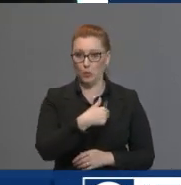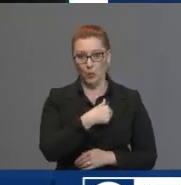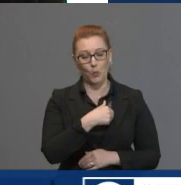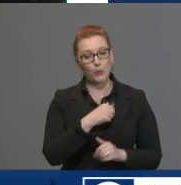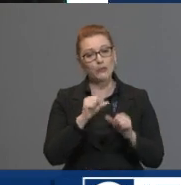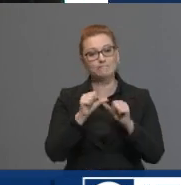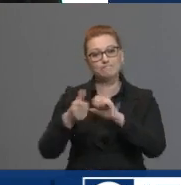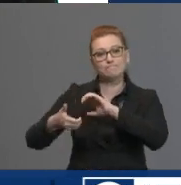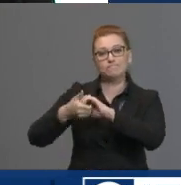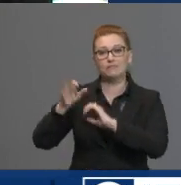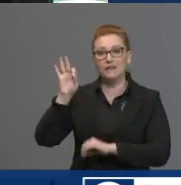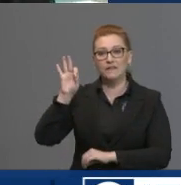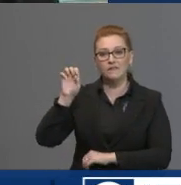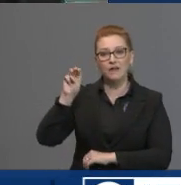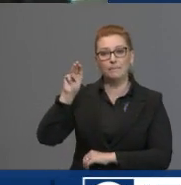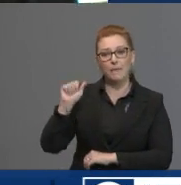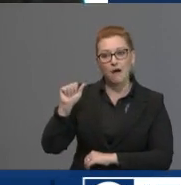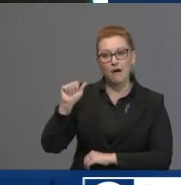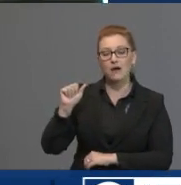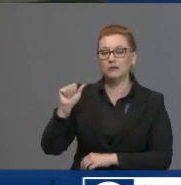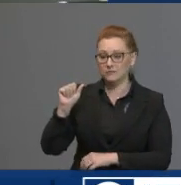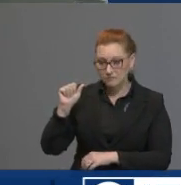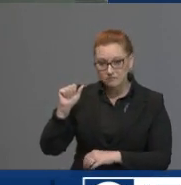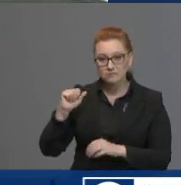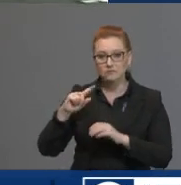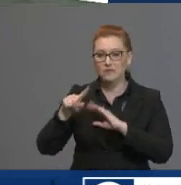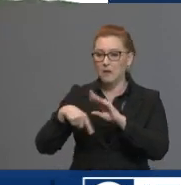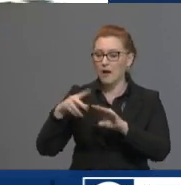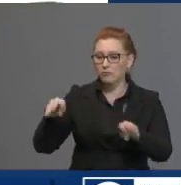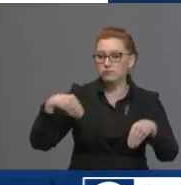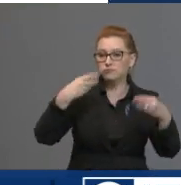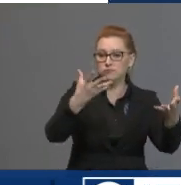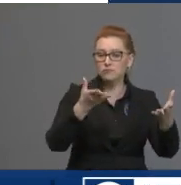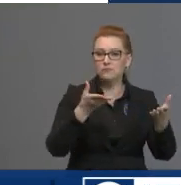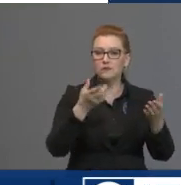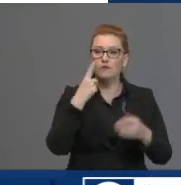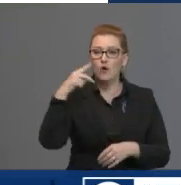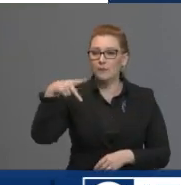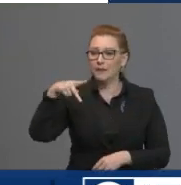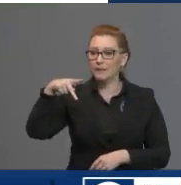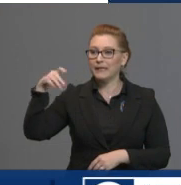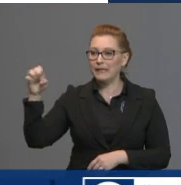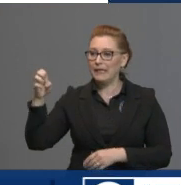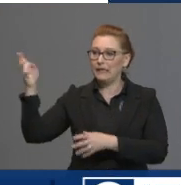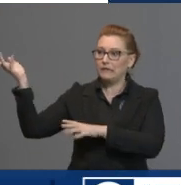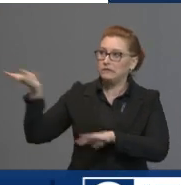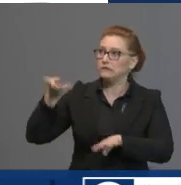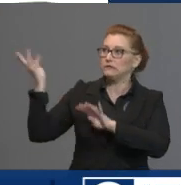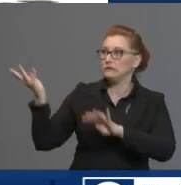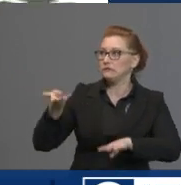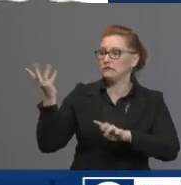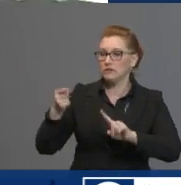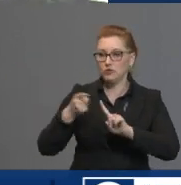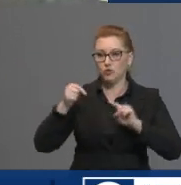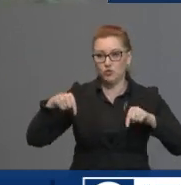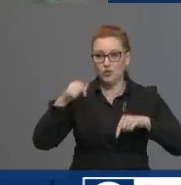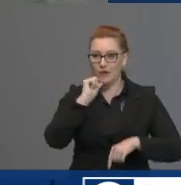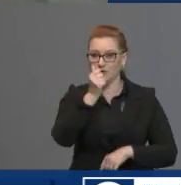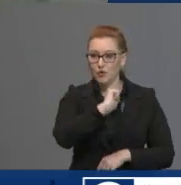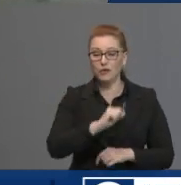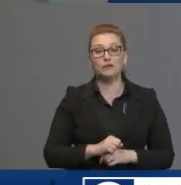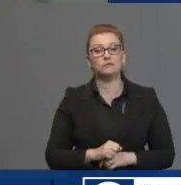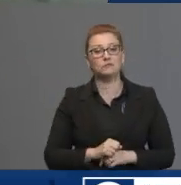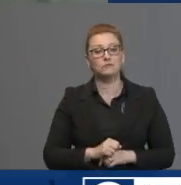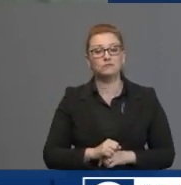to work with FEMA and our federal partners on the logistics and supply to get PPE into the state. We